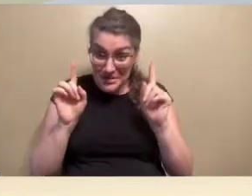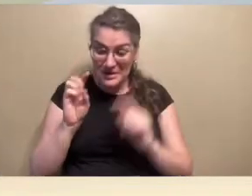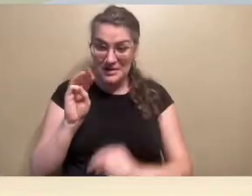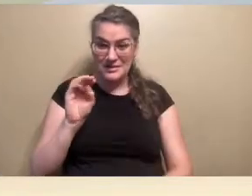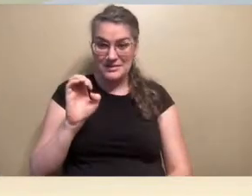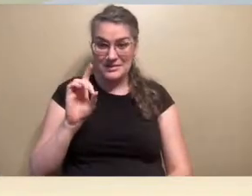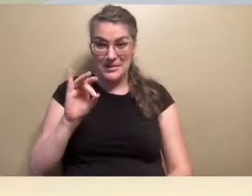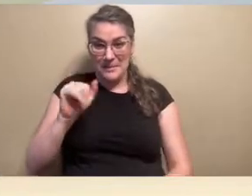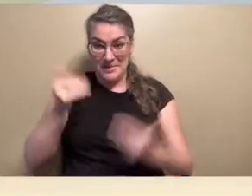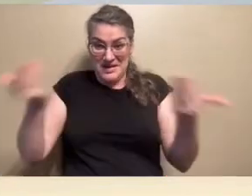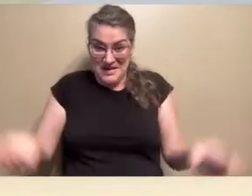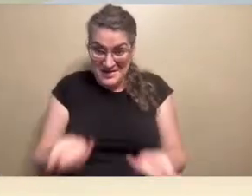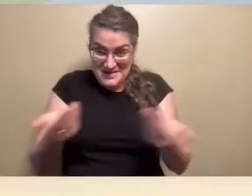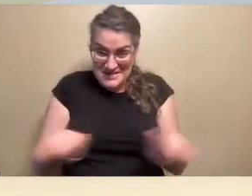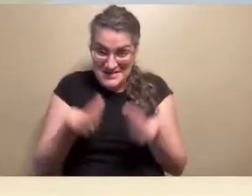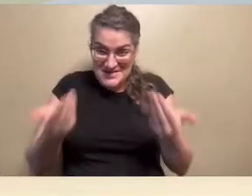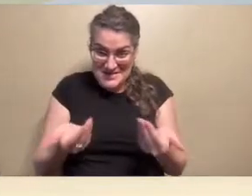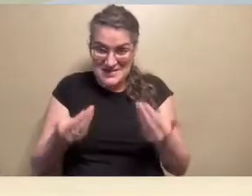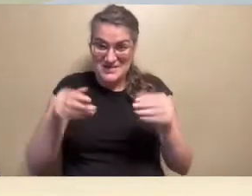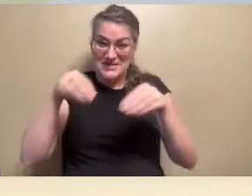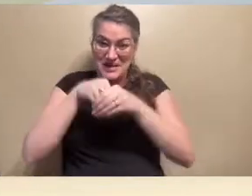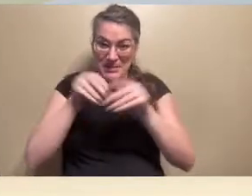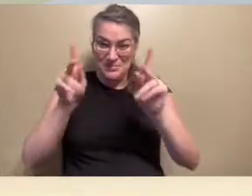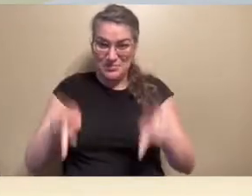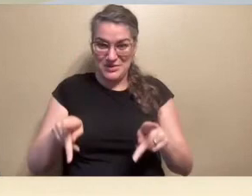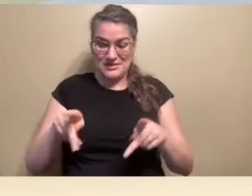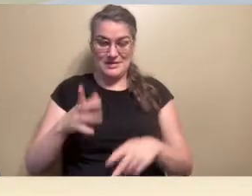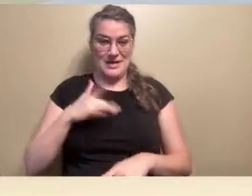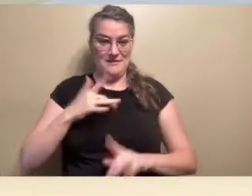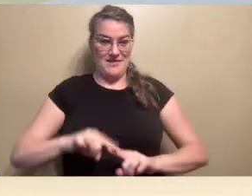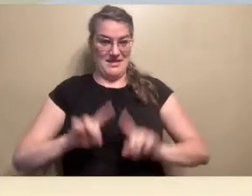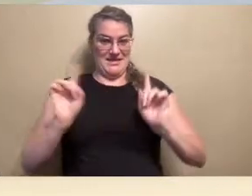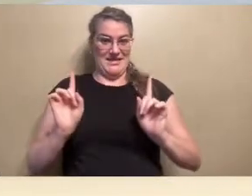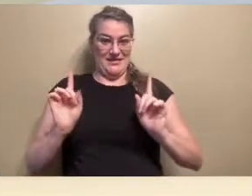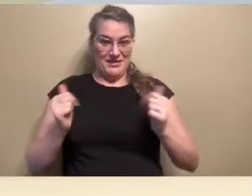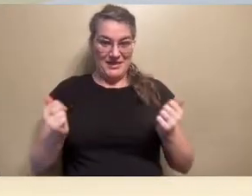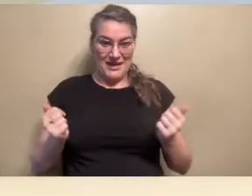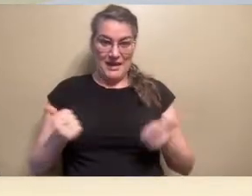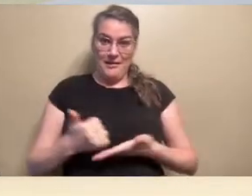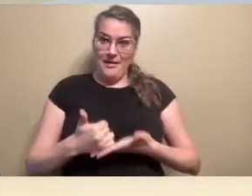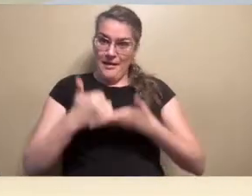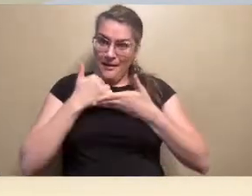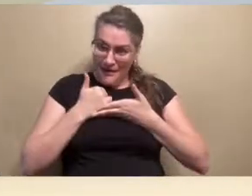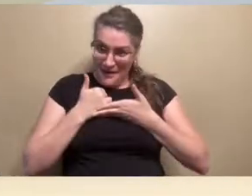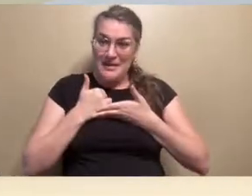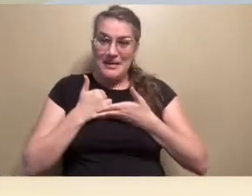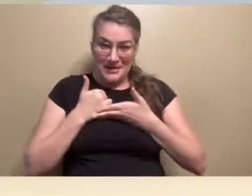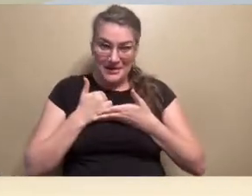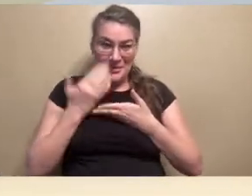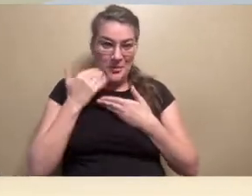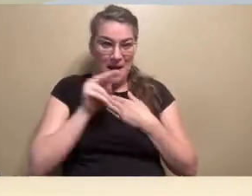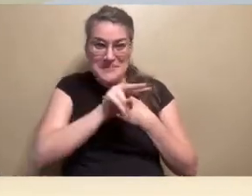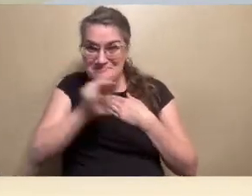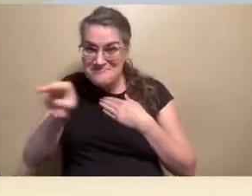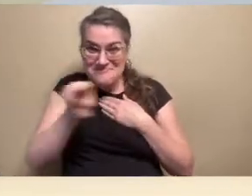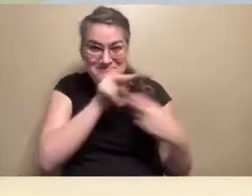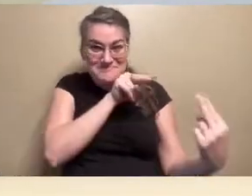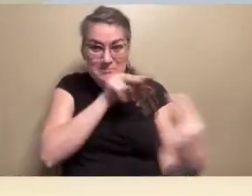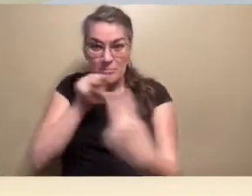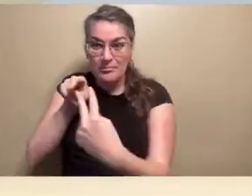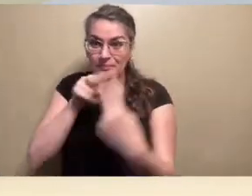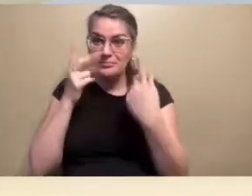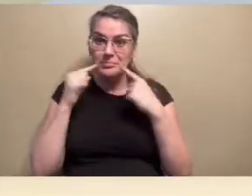in person, and it feels different. It actually helps because I have people to look at as well. So